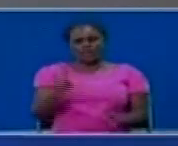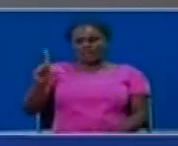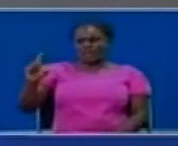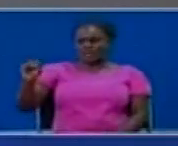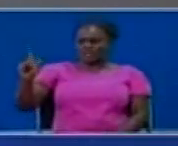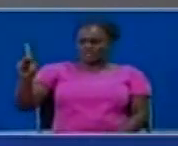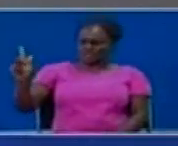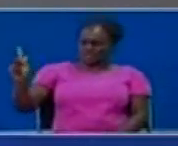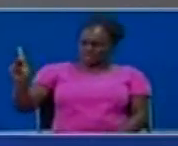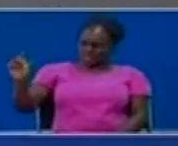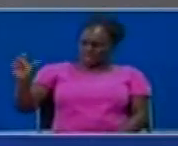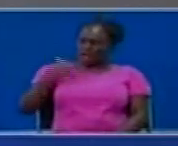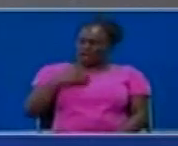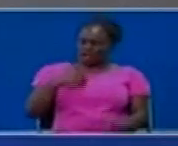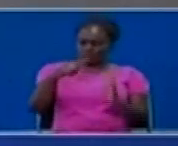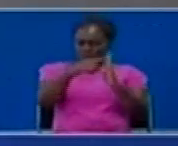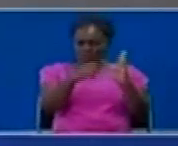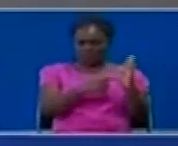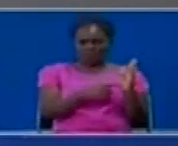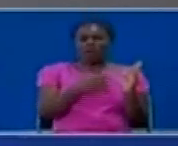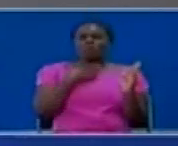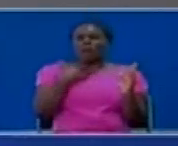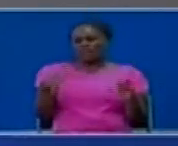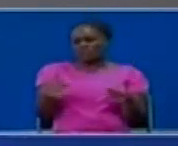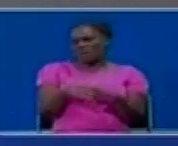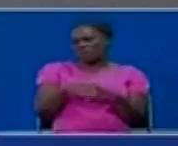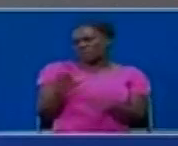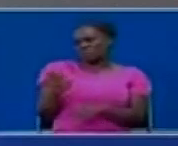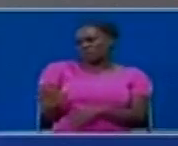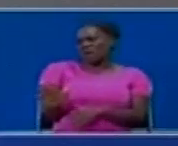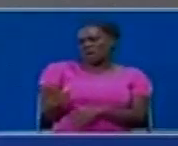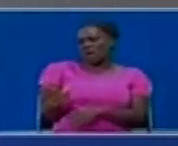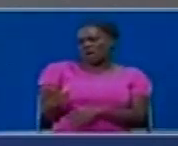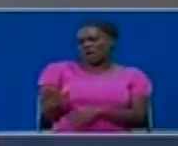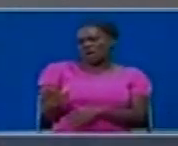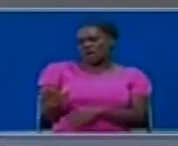is come up with recommendations, because also they do not want members who